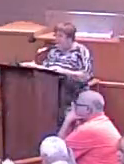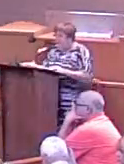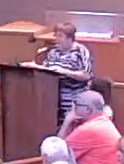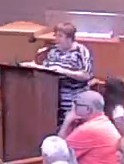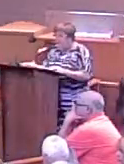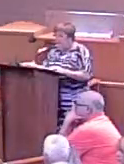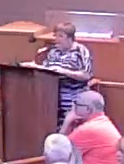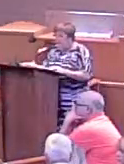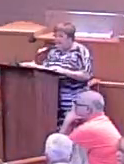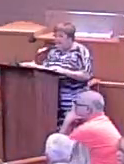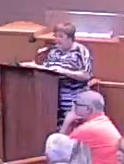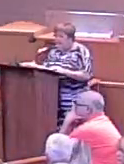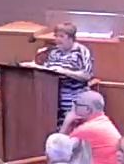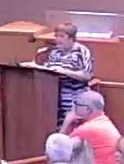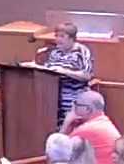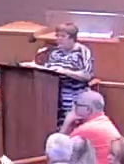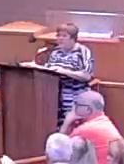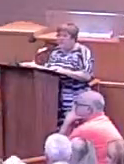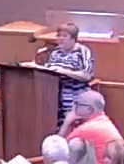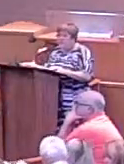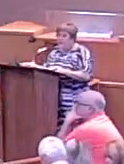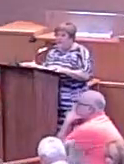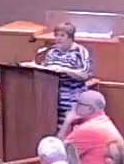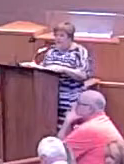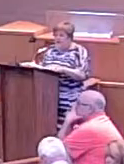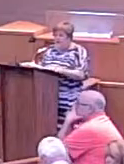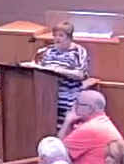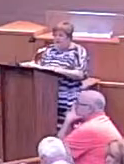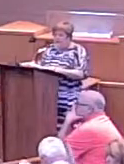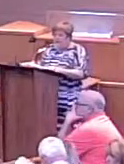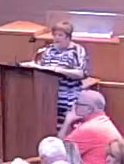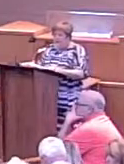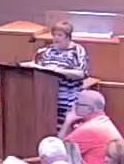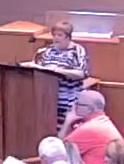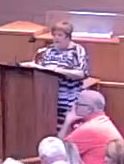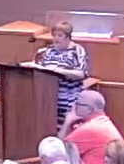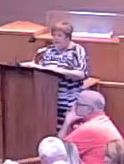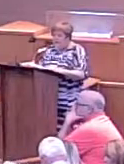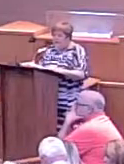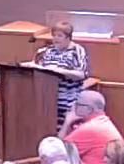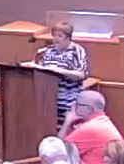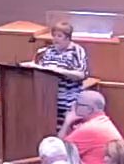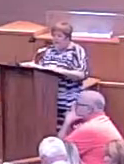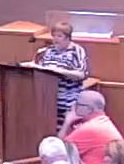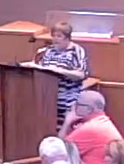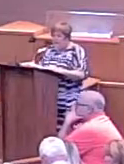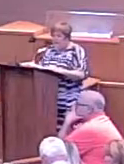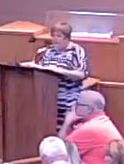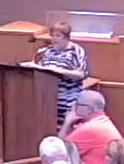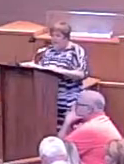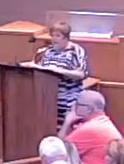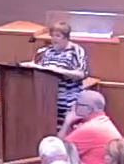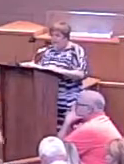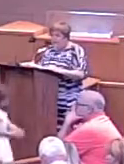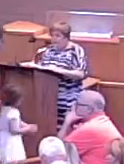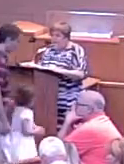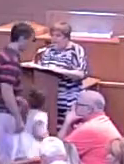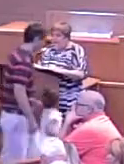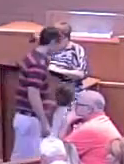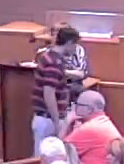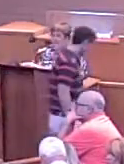Lord, broken and shed, life for the